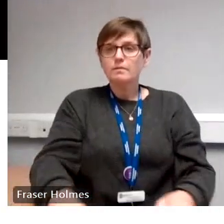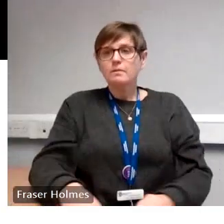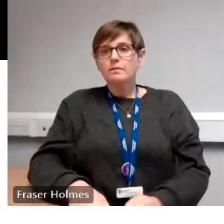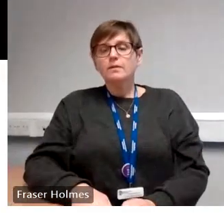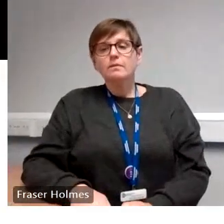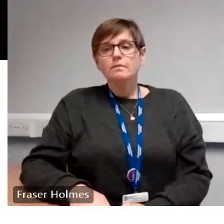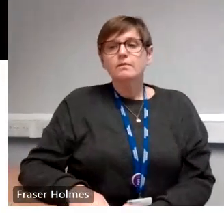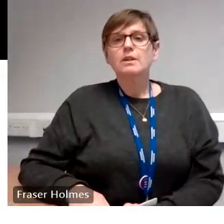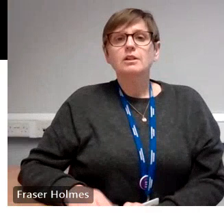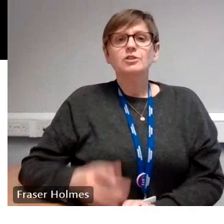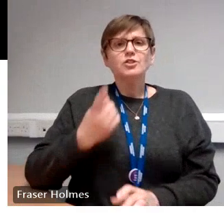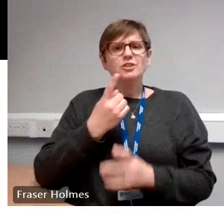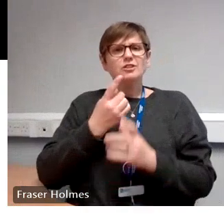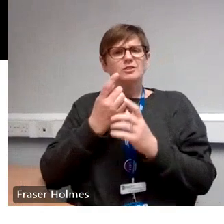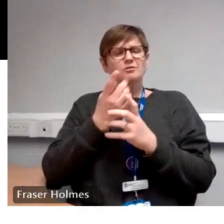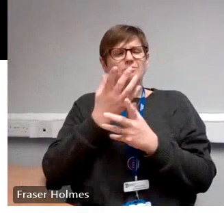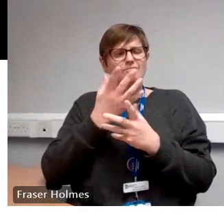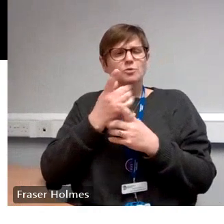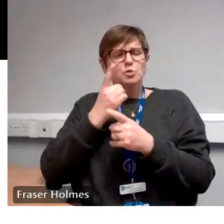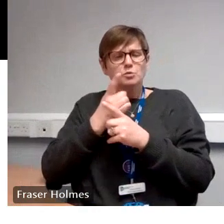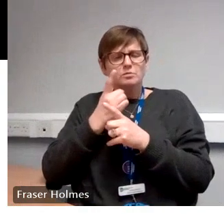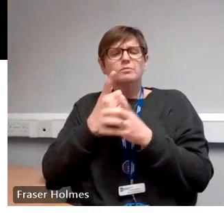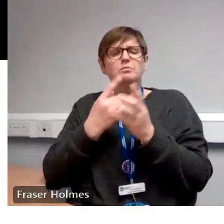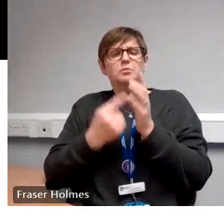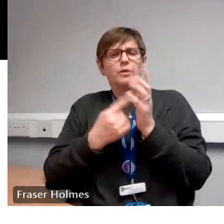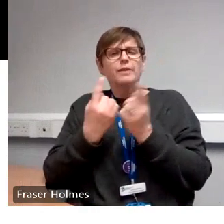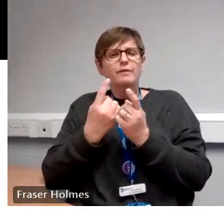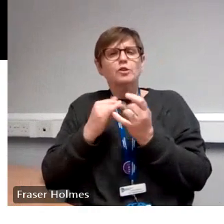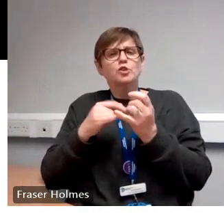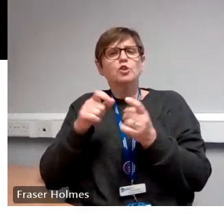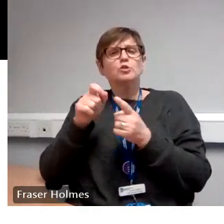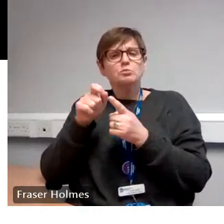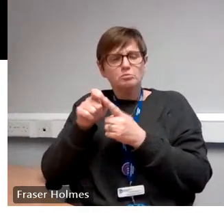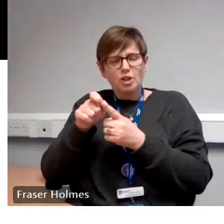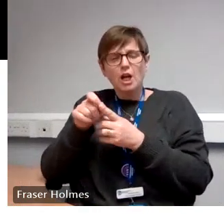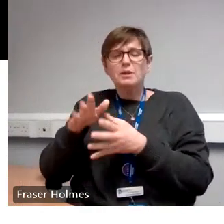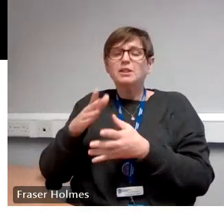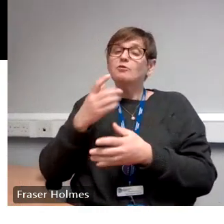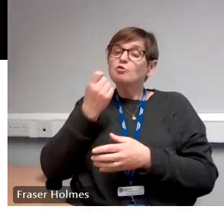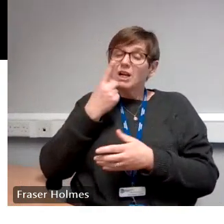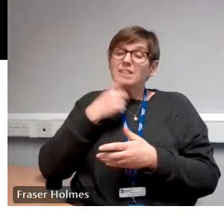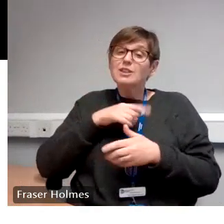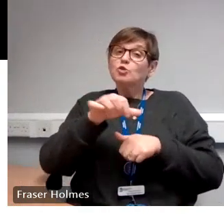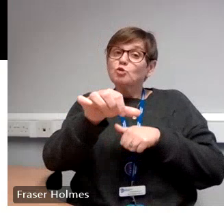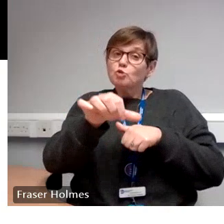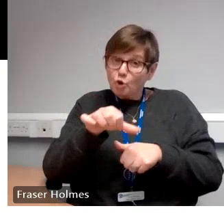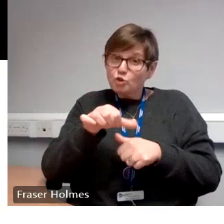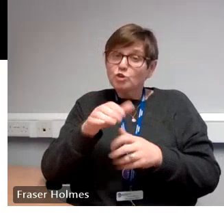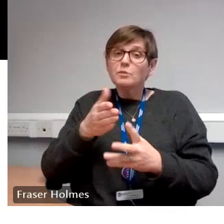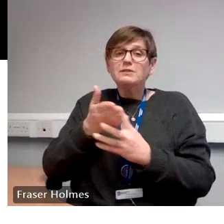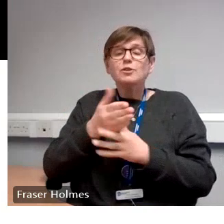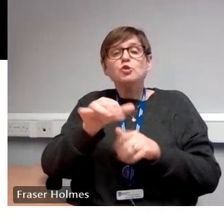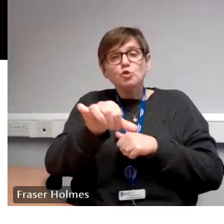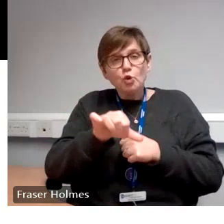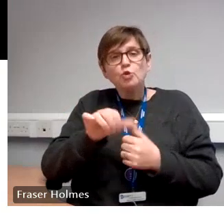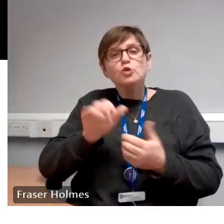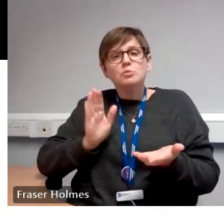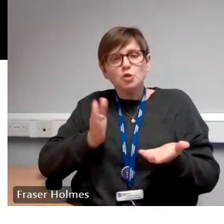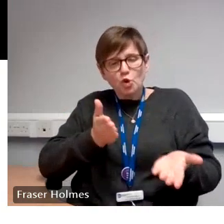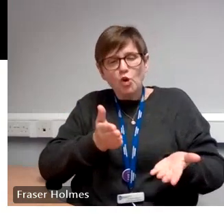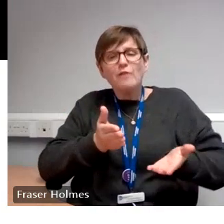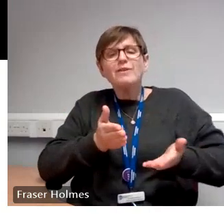social prescribing. One of the main things is that it is a short-term intervention. So it's a short-term service.